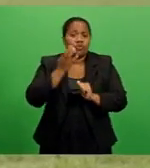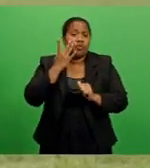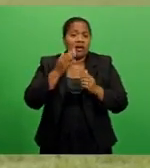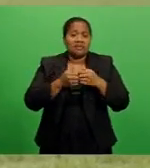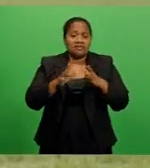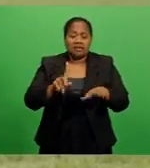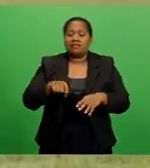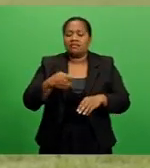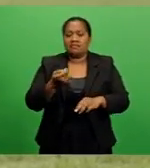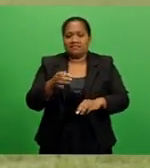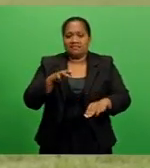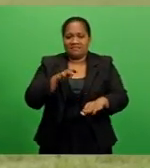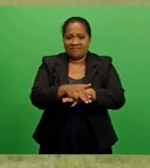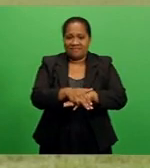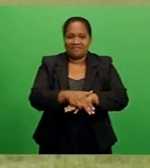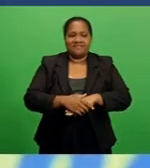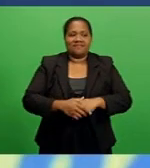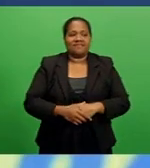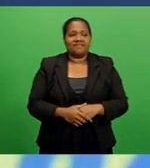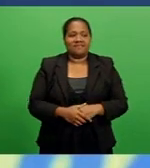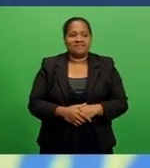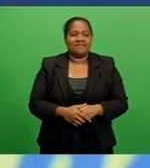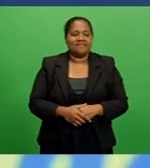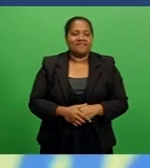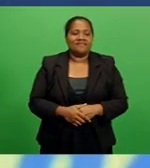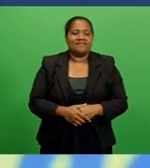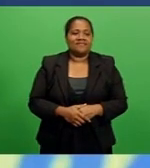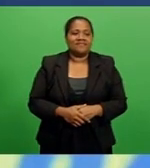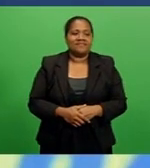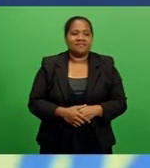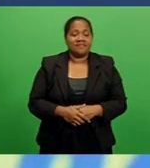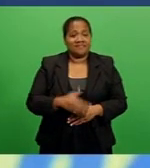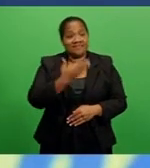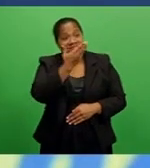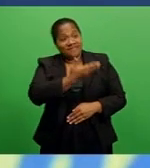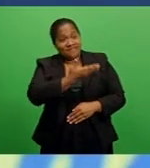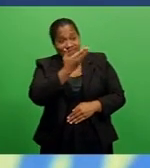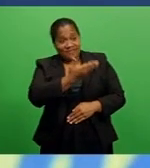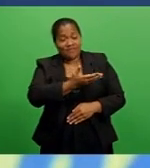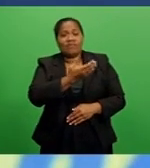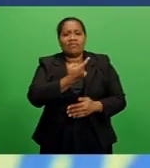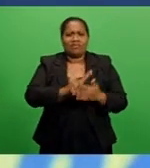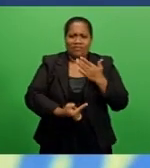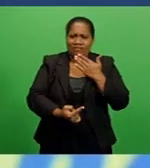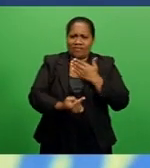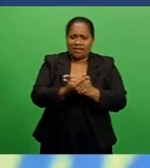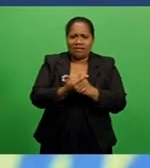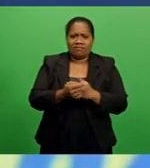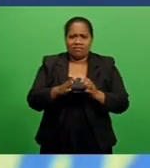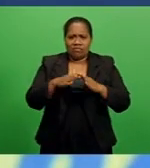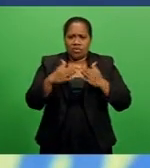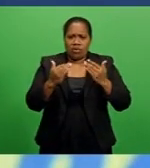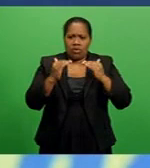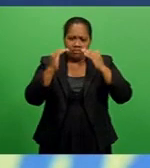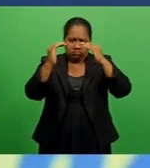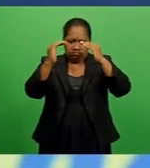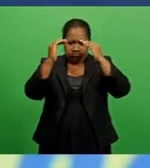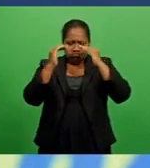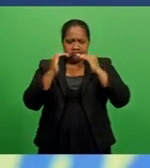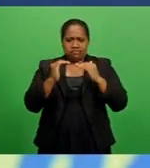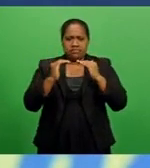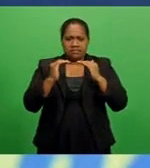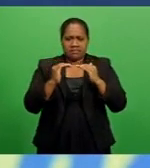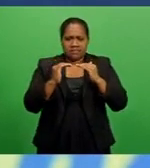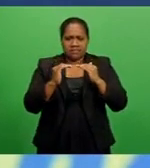Felipe Naikaso, FBC Sports. Ray Krishna's ATK Mohan Bagan has moved down to second place on the Indian